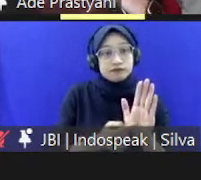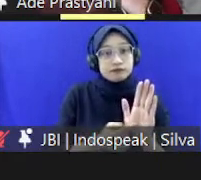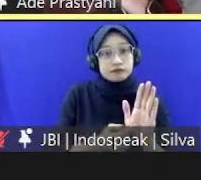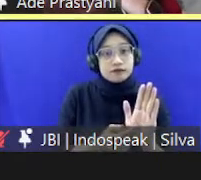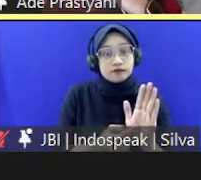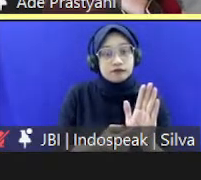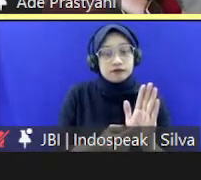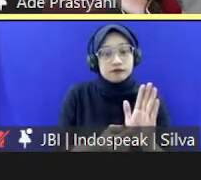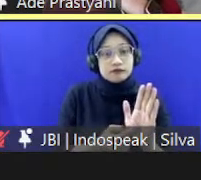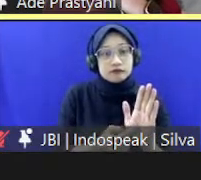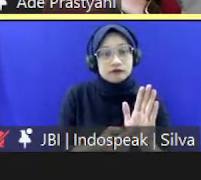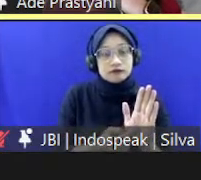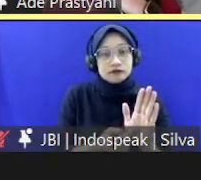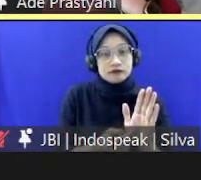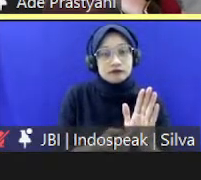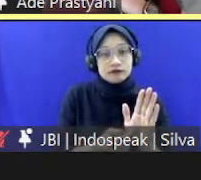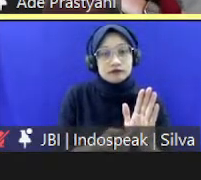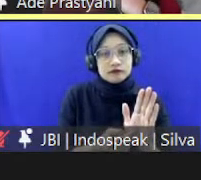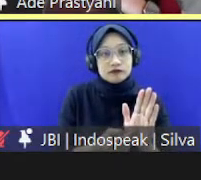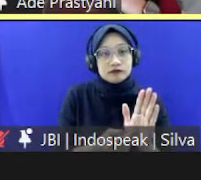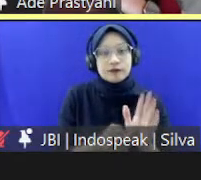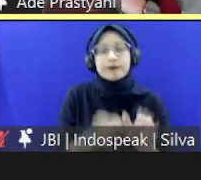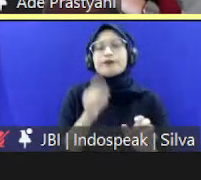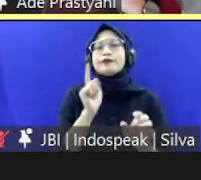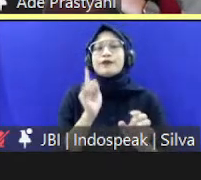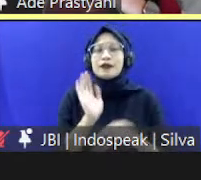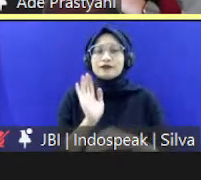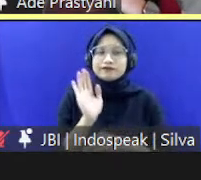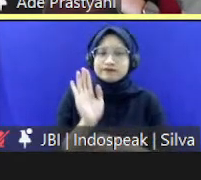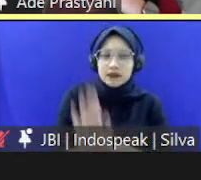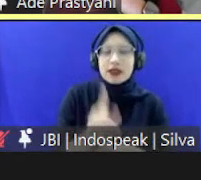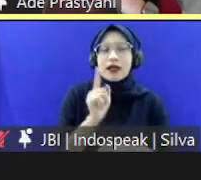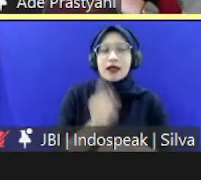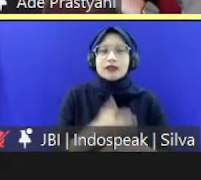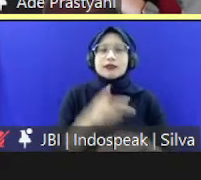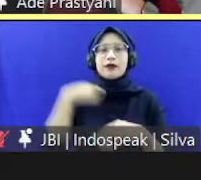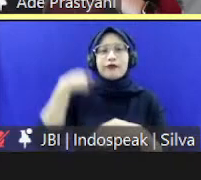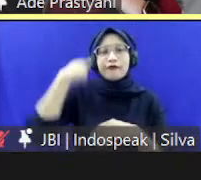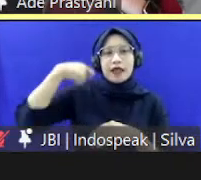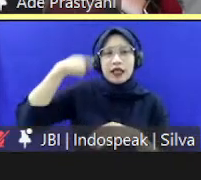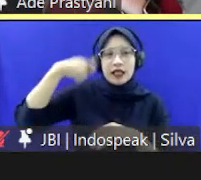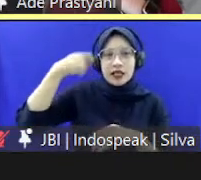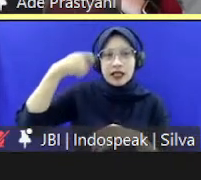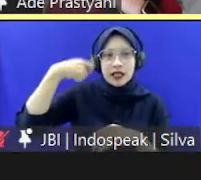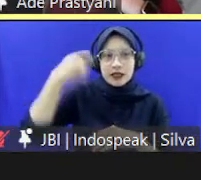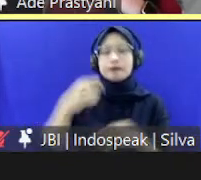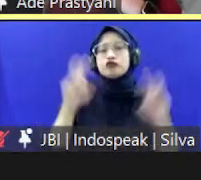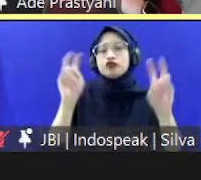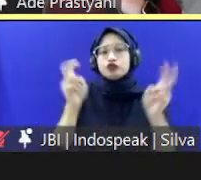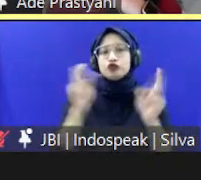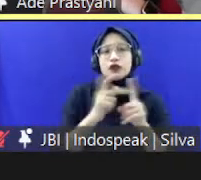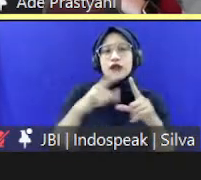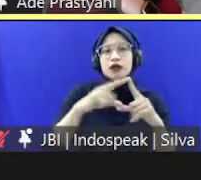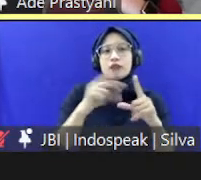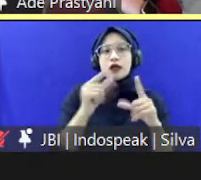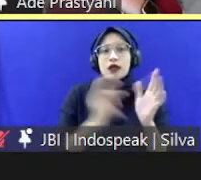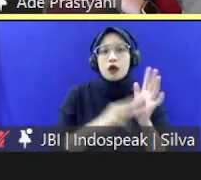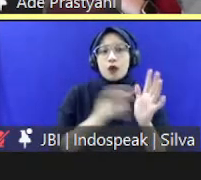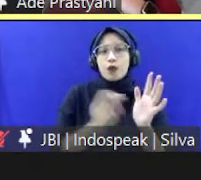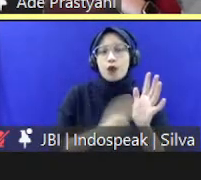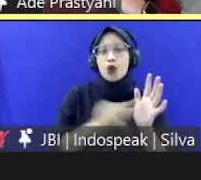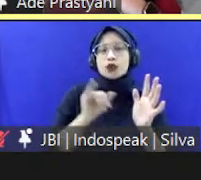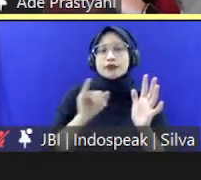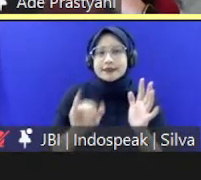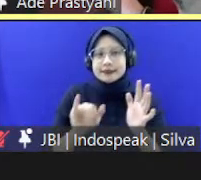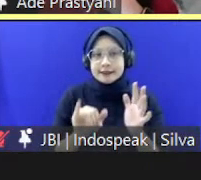tune into future screenings of the film that will come out of our project, Harmony, titled Harmony, Healing Together. We were supposed to